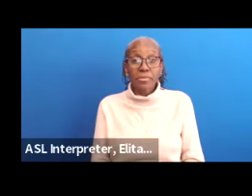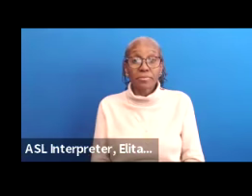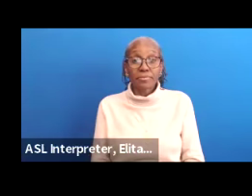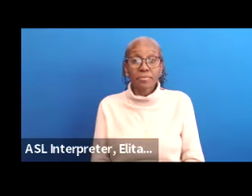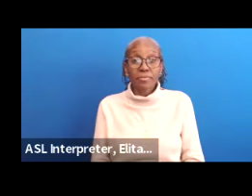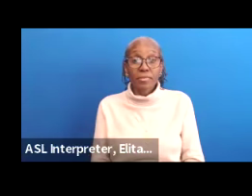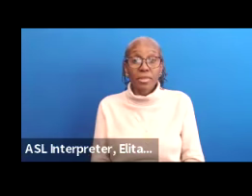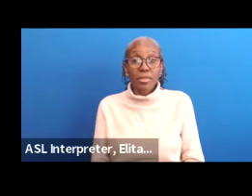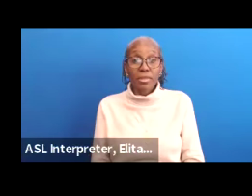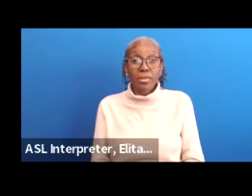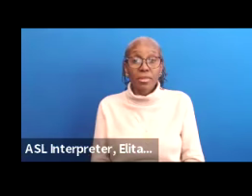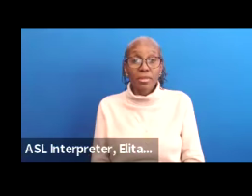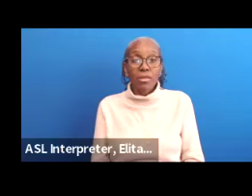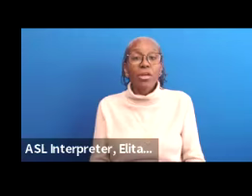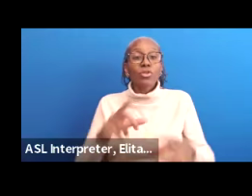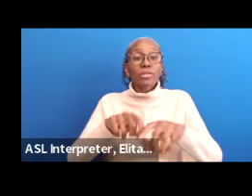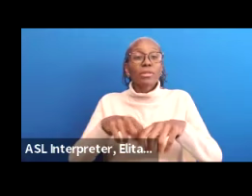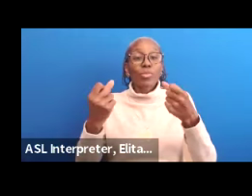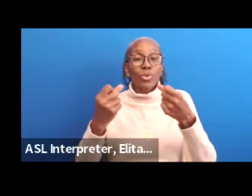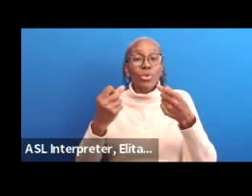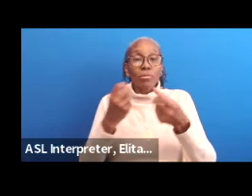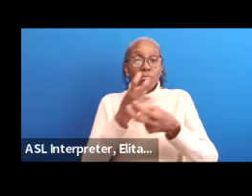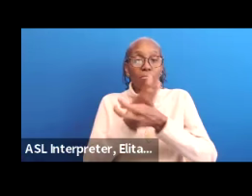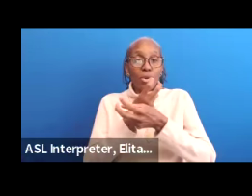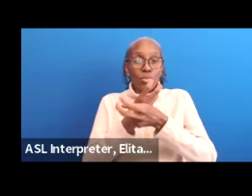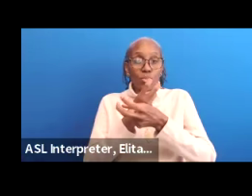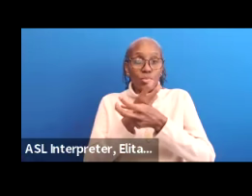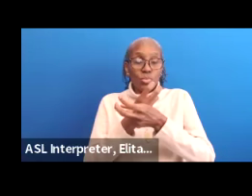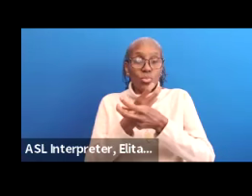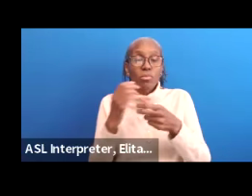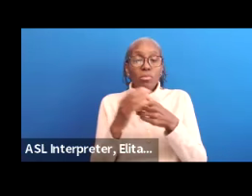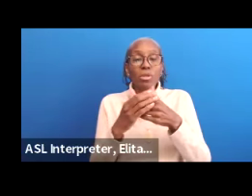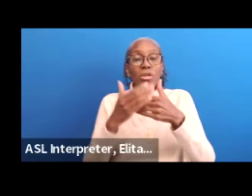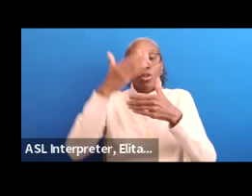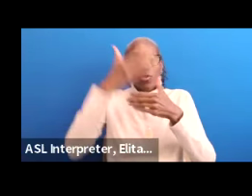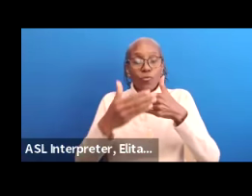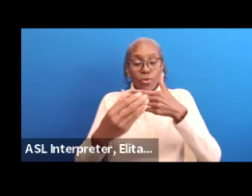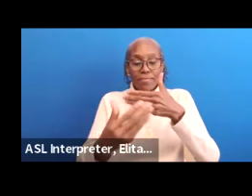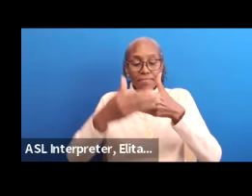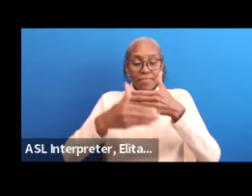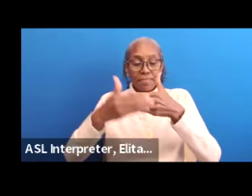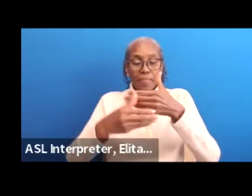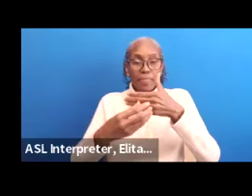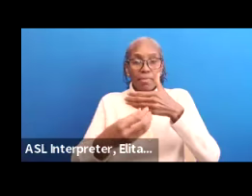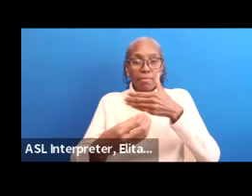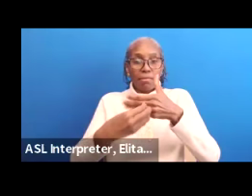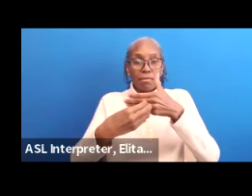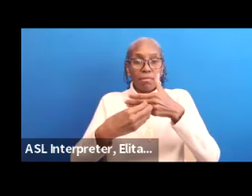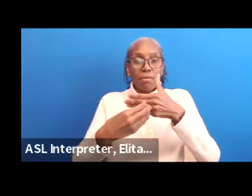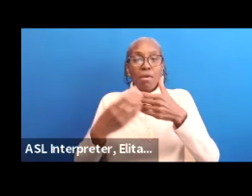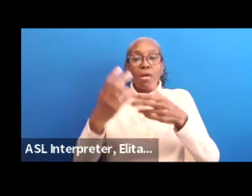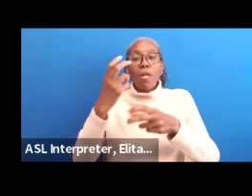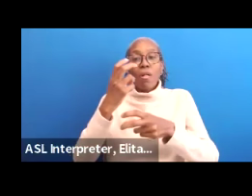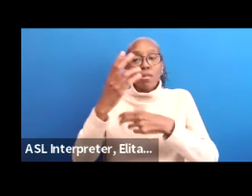And so there you see the broken bones and in the front, and those broken bones